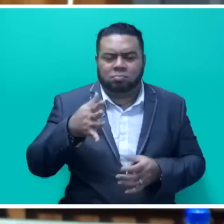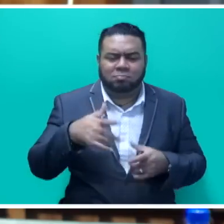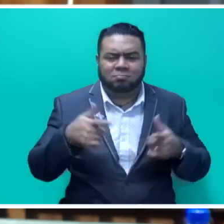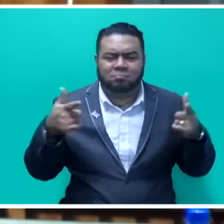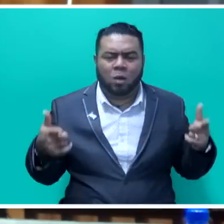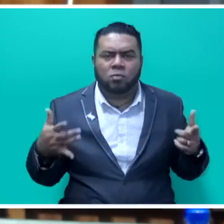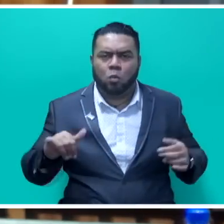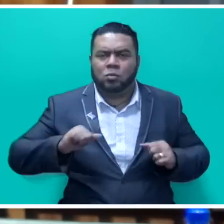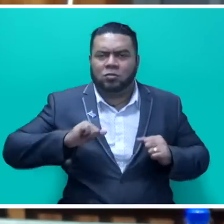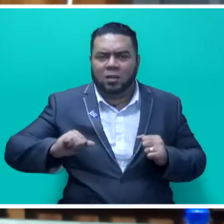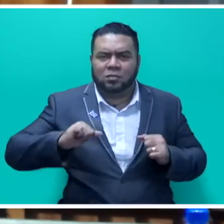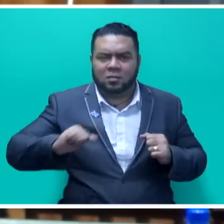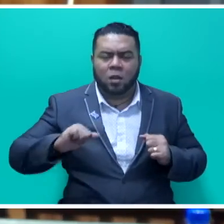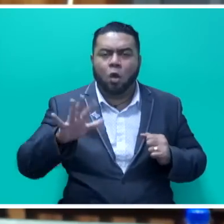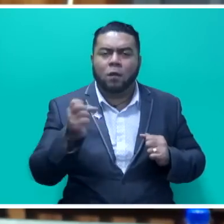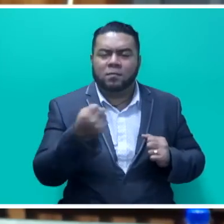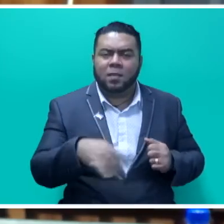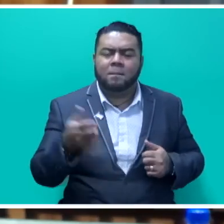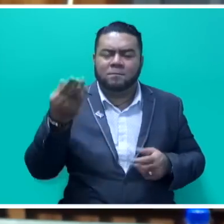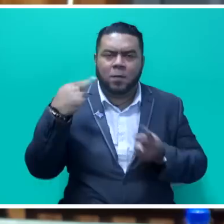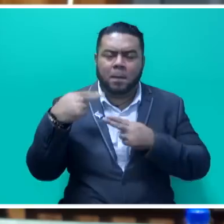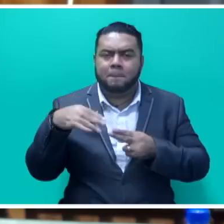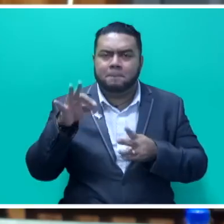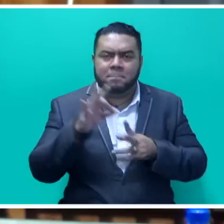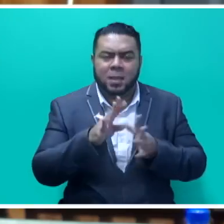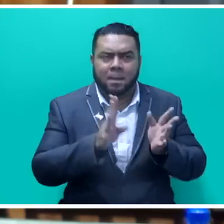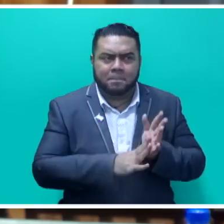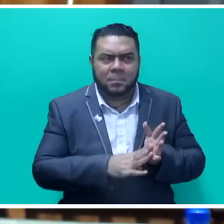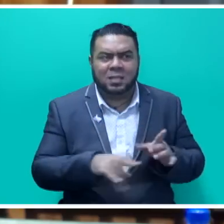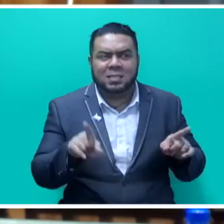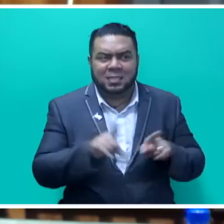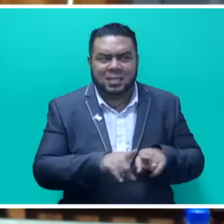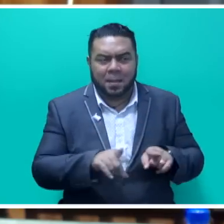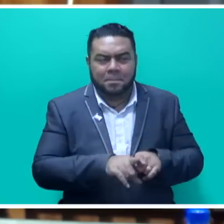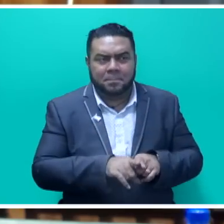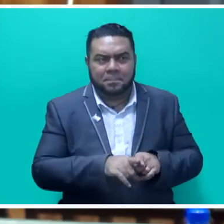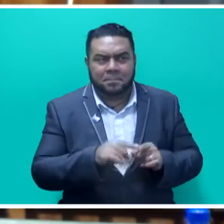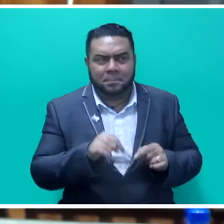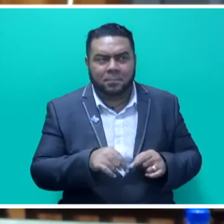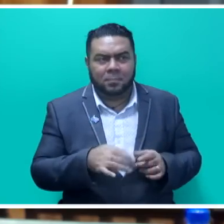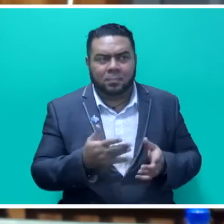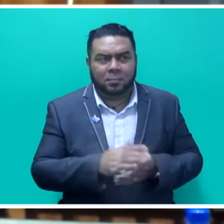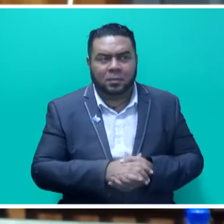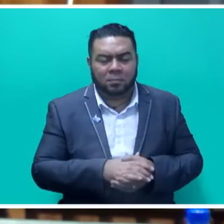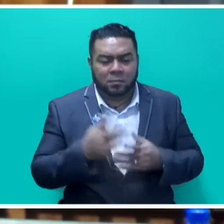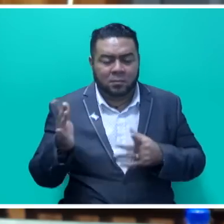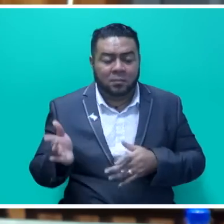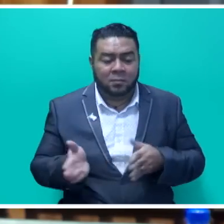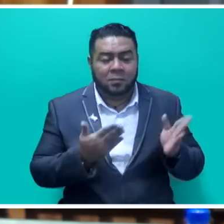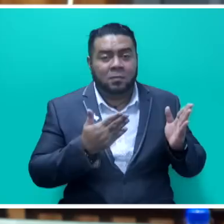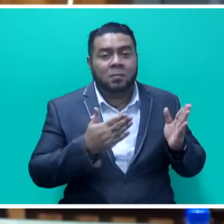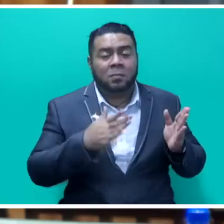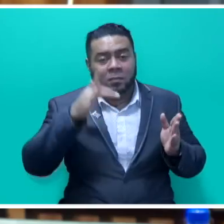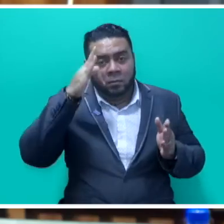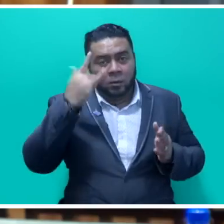outright rejection by the former Prime Minister on this very same floor of Parliament on my adjournment motion, Mr. Speaker, you would remember